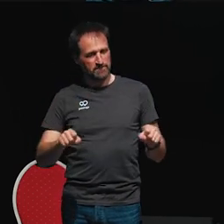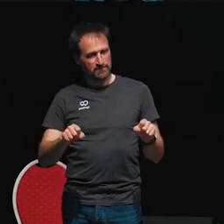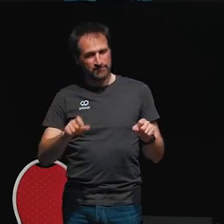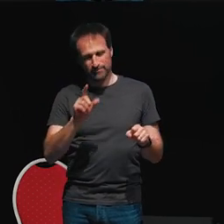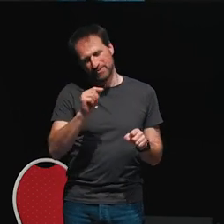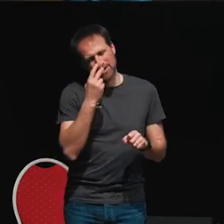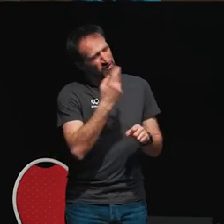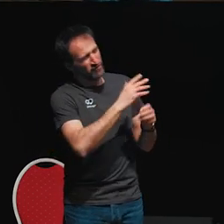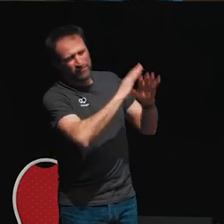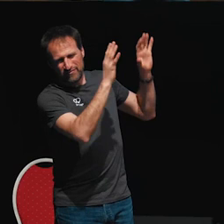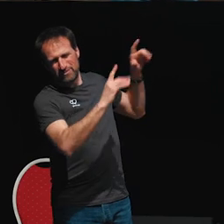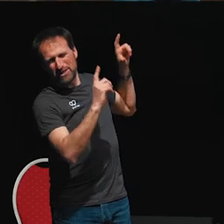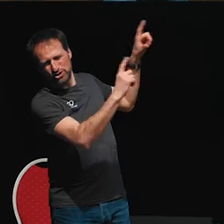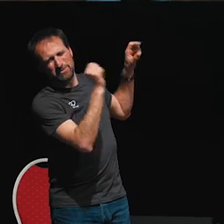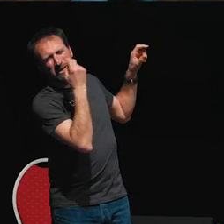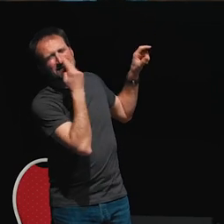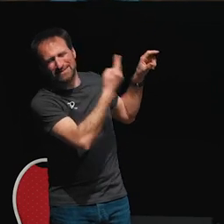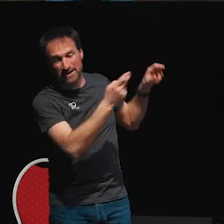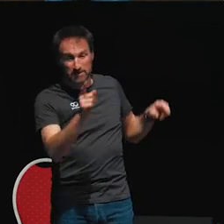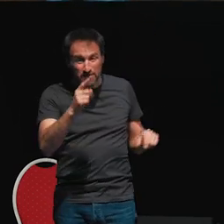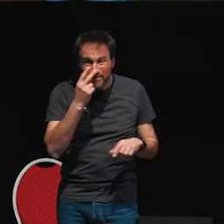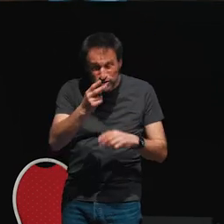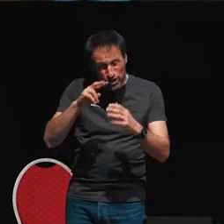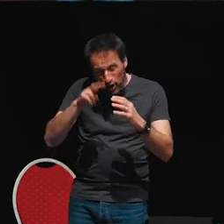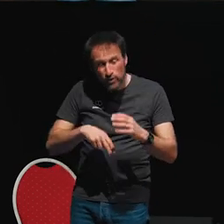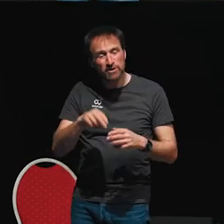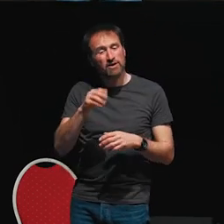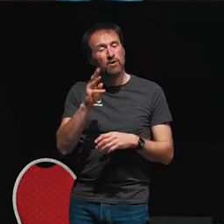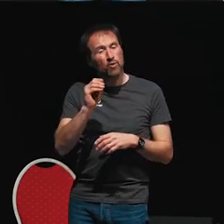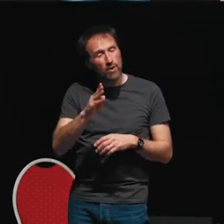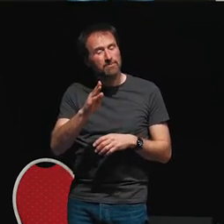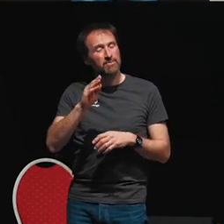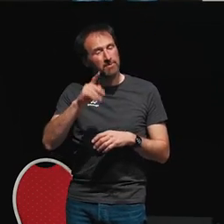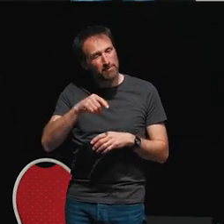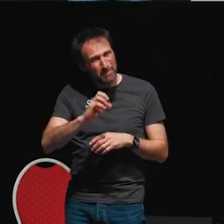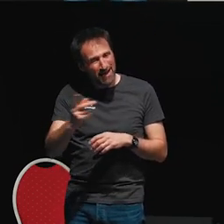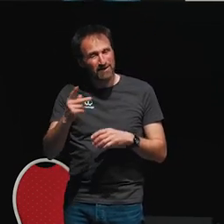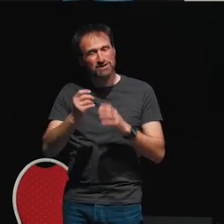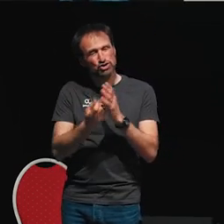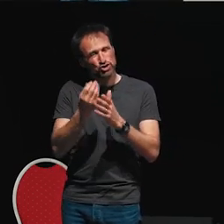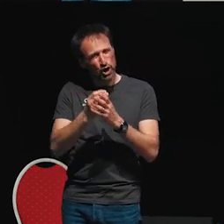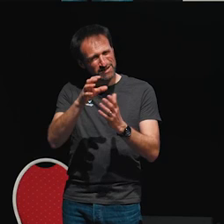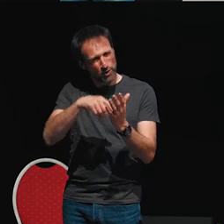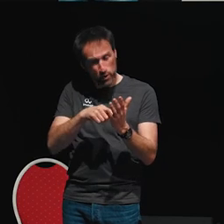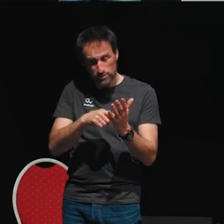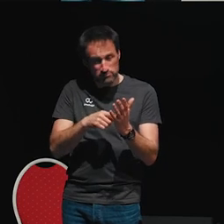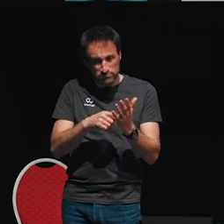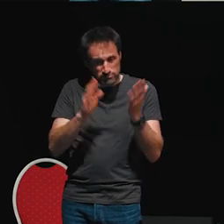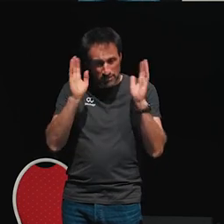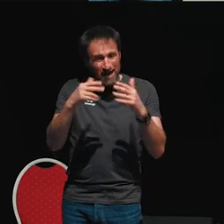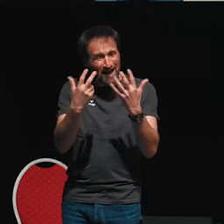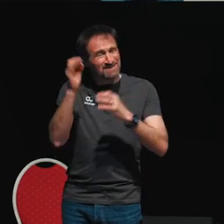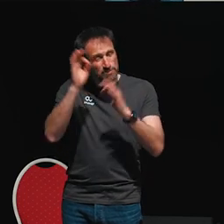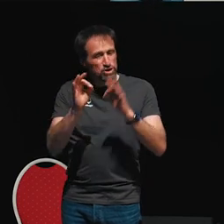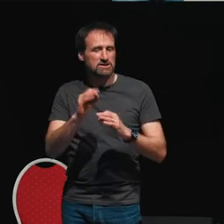screen, but if you look in the Webpack source code, 80% of it is plugins. So you're probably familiar, if you've used Webpack,